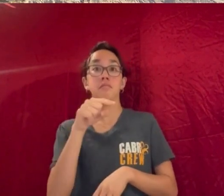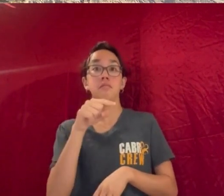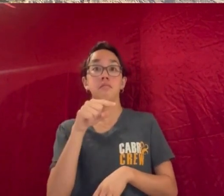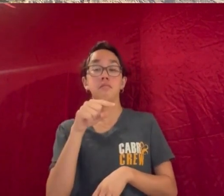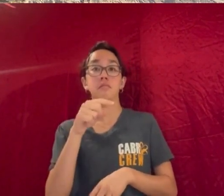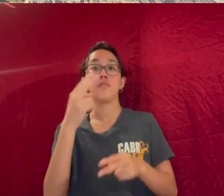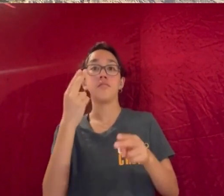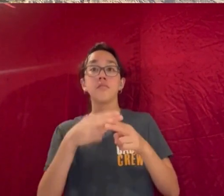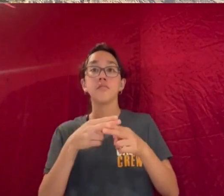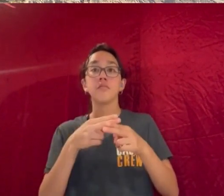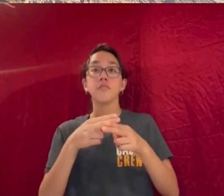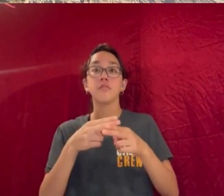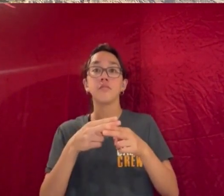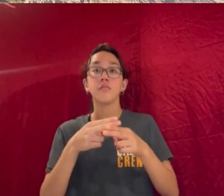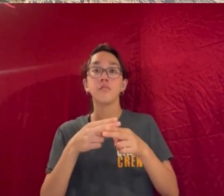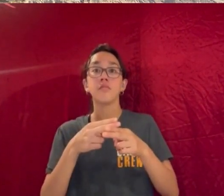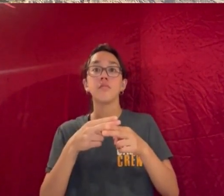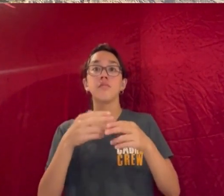It's called